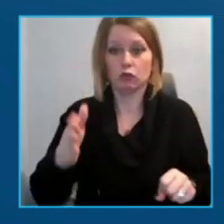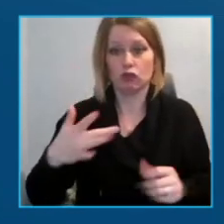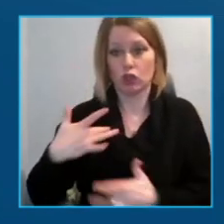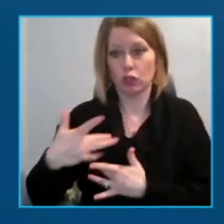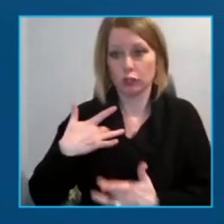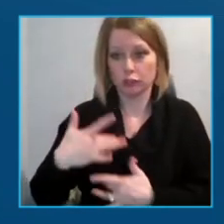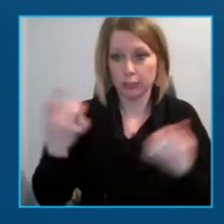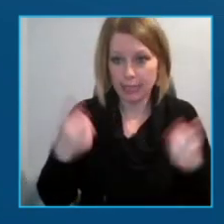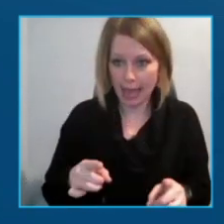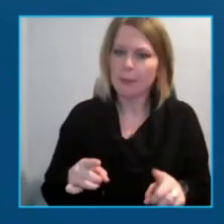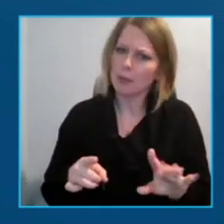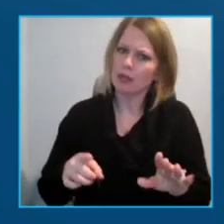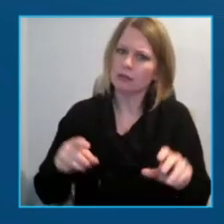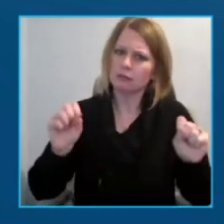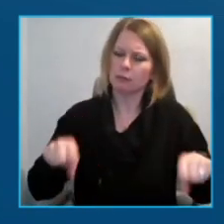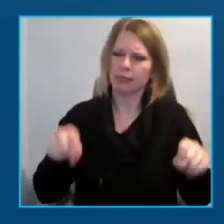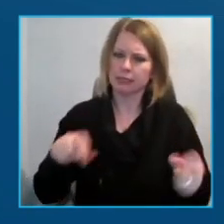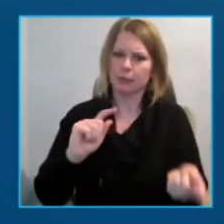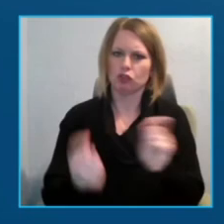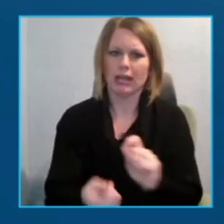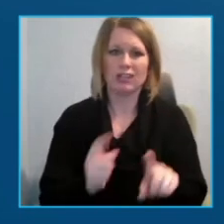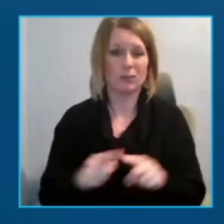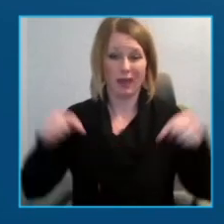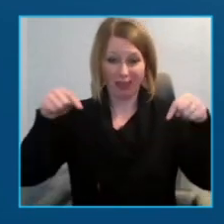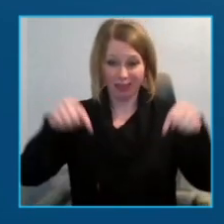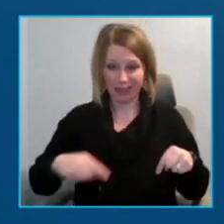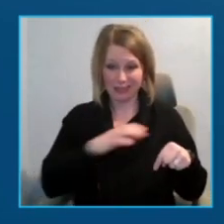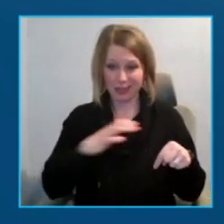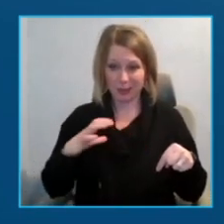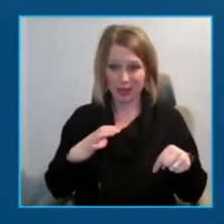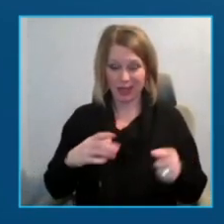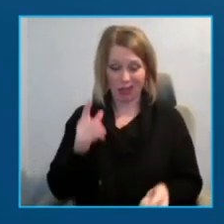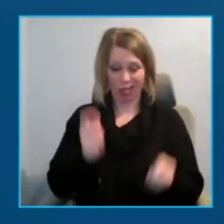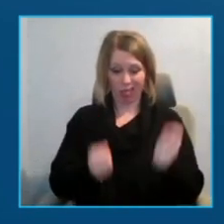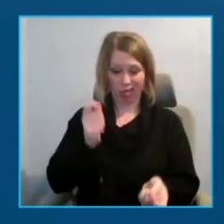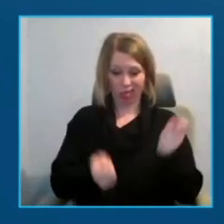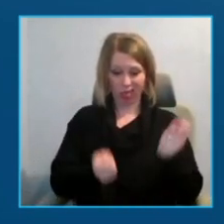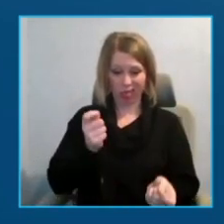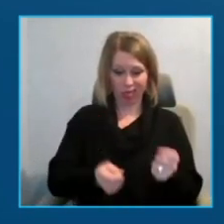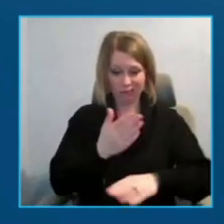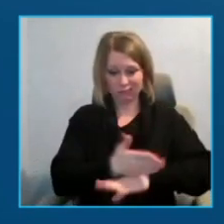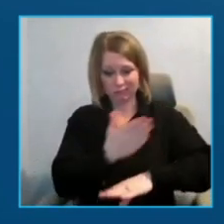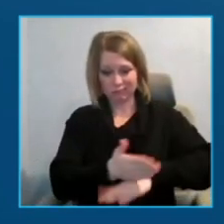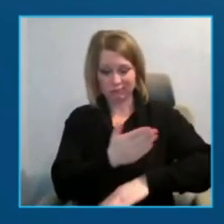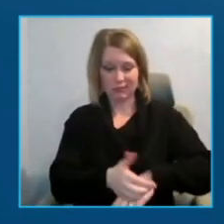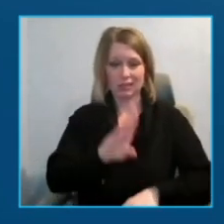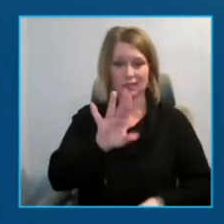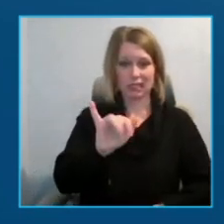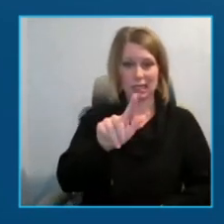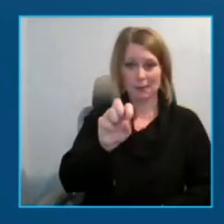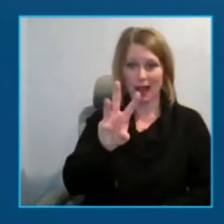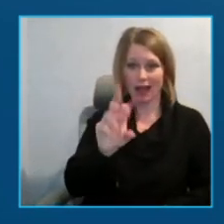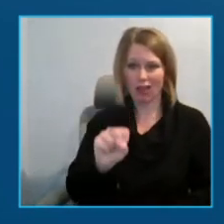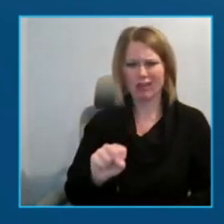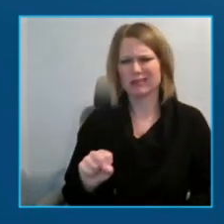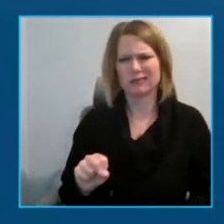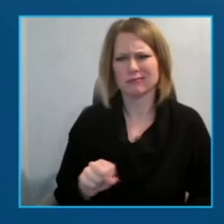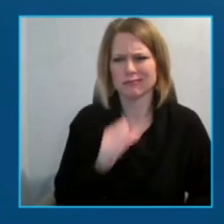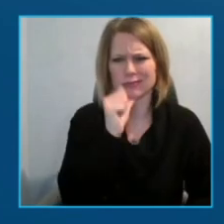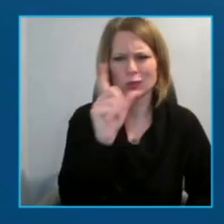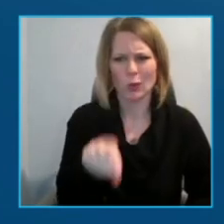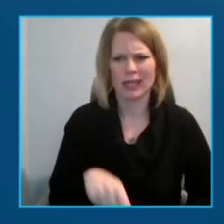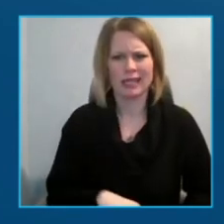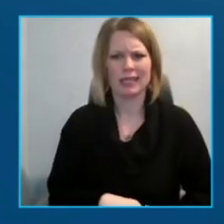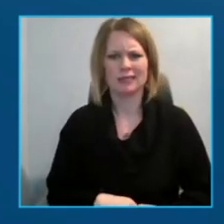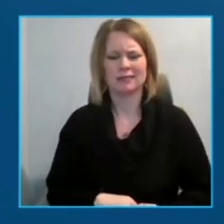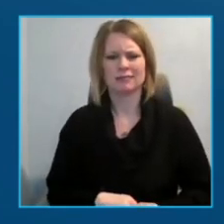don't think that this committee needs to rewrite the bylaws right now. I think we can let the state party go with what they've set